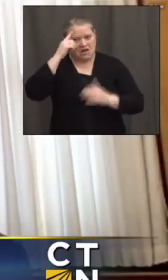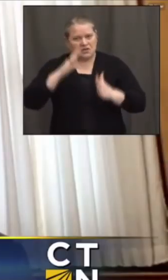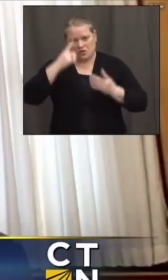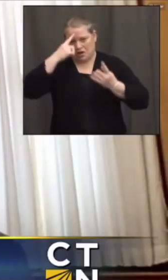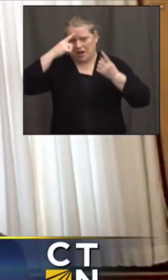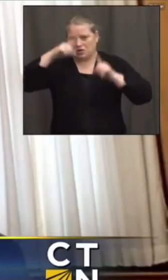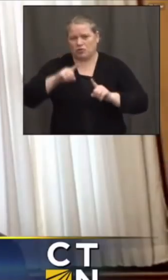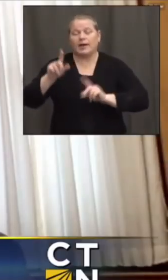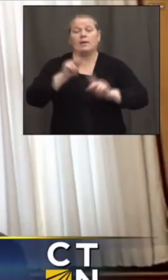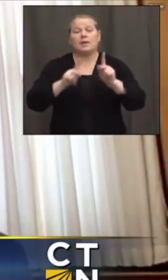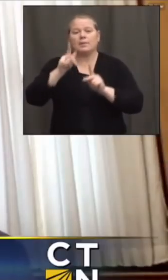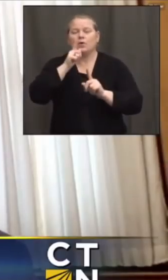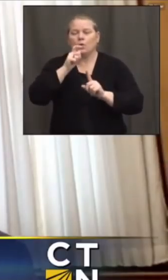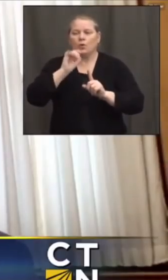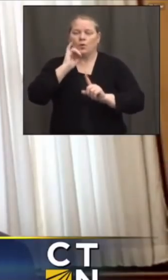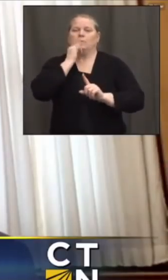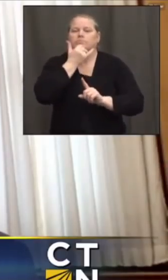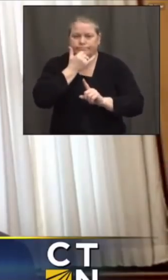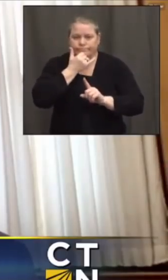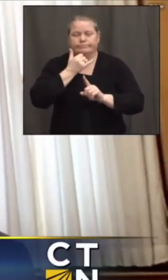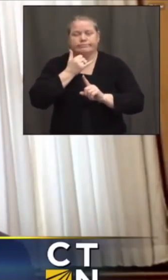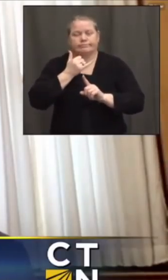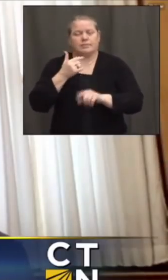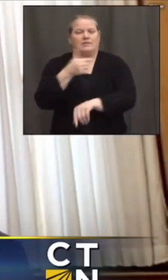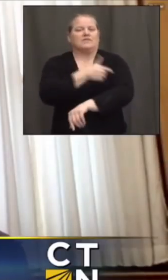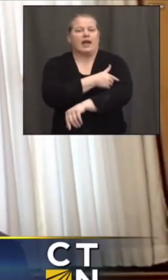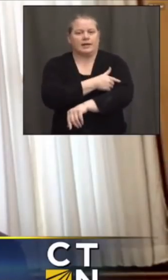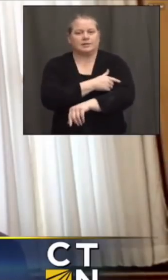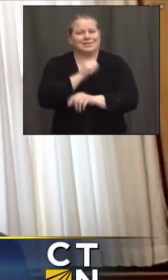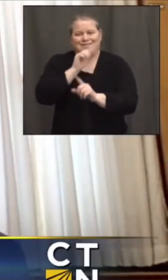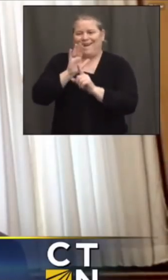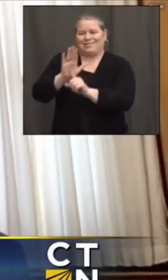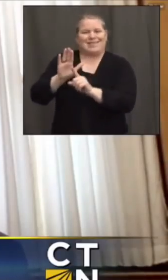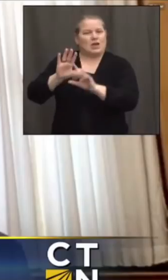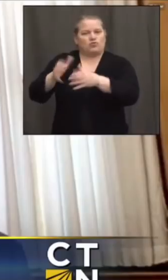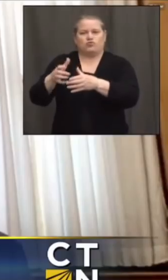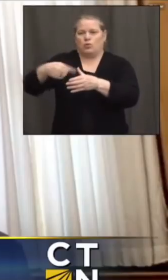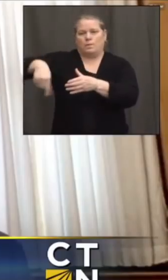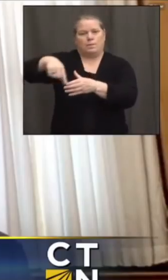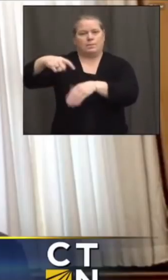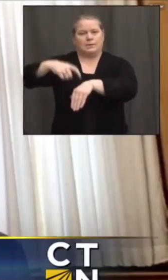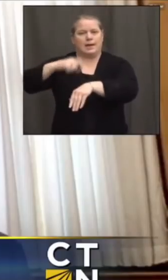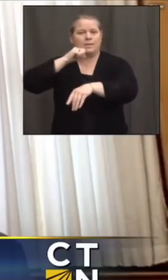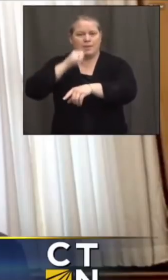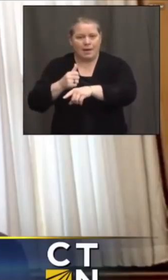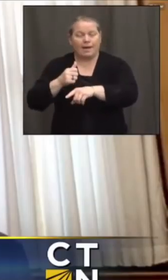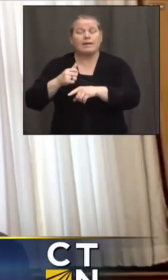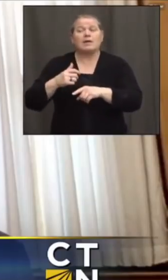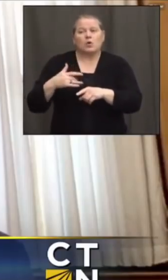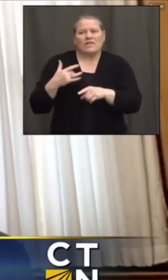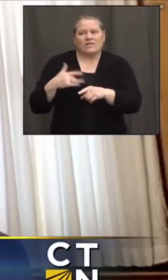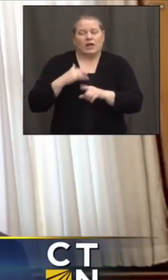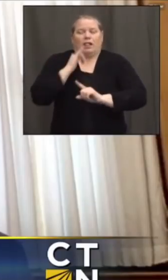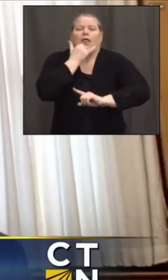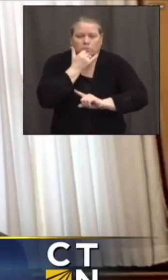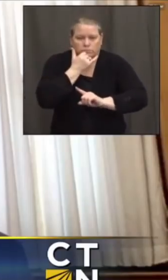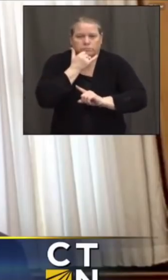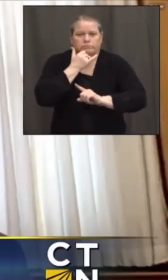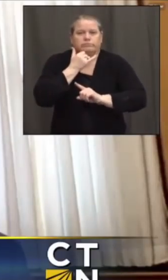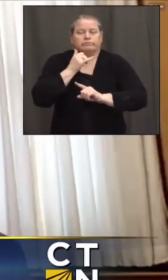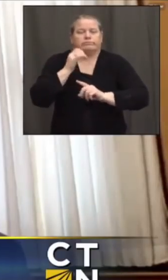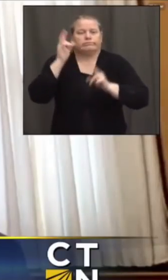been vaccinated out of order. And as the governor said, the cases we've seen, we think are honest mistakes. But it's worth